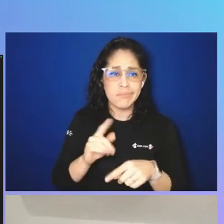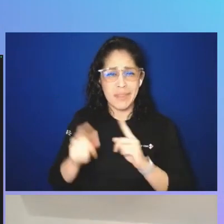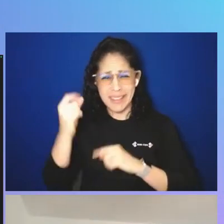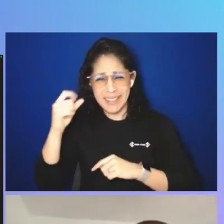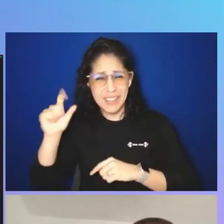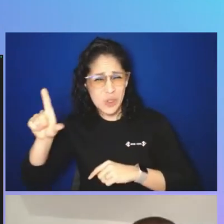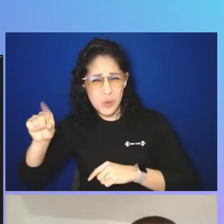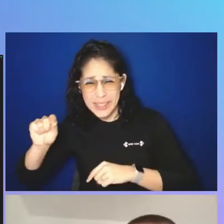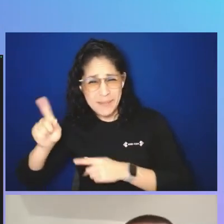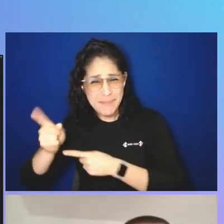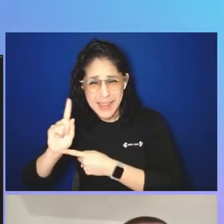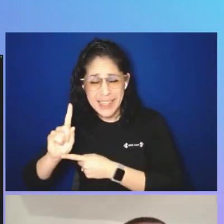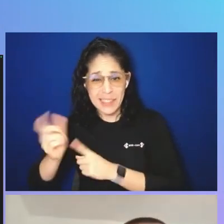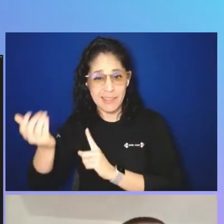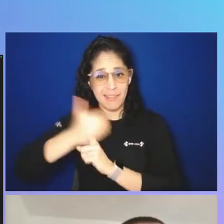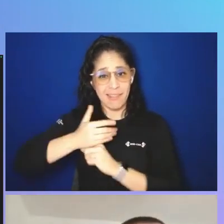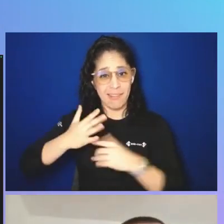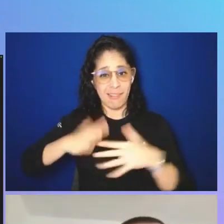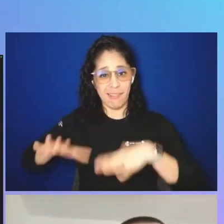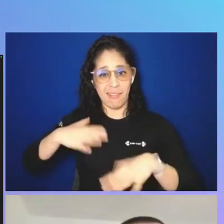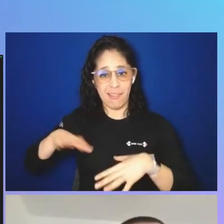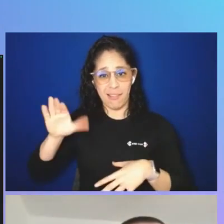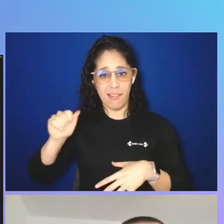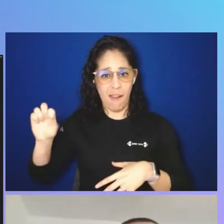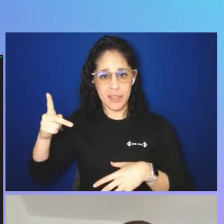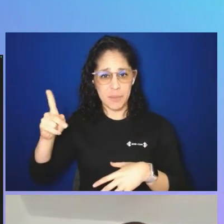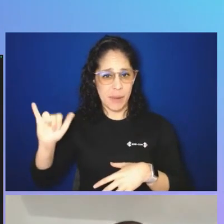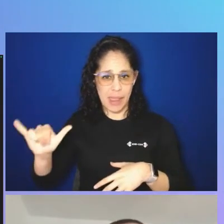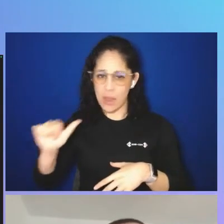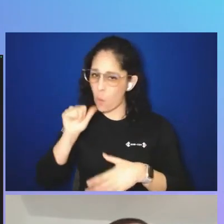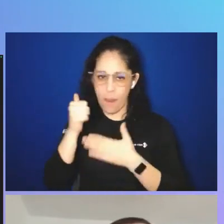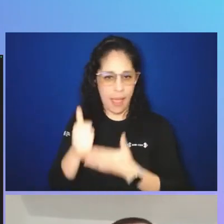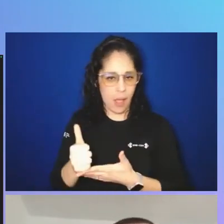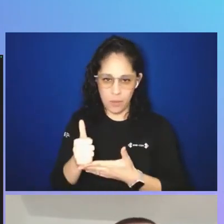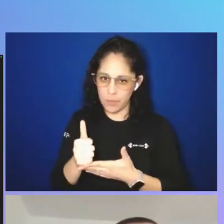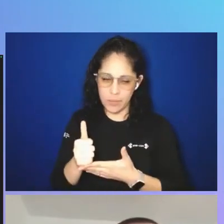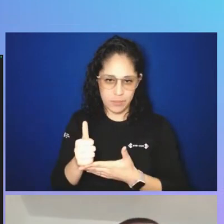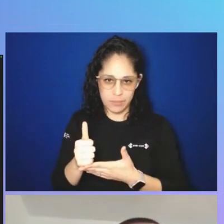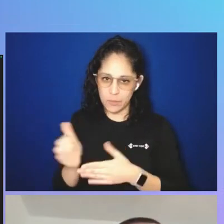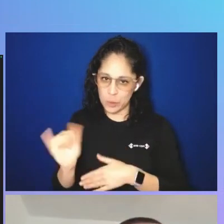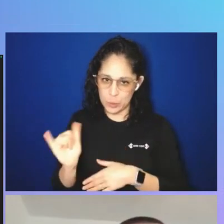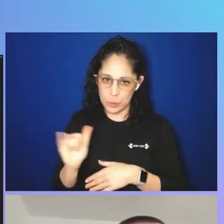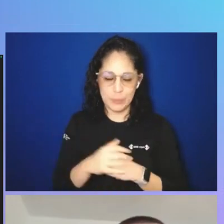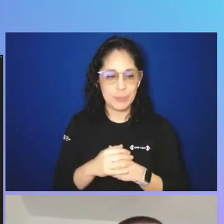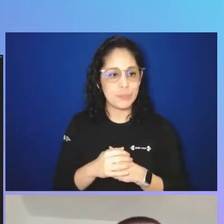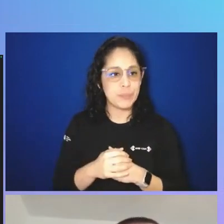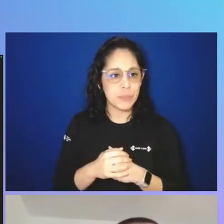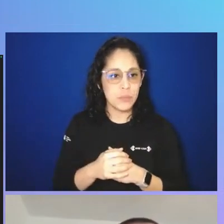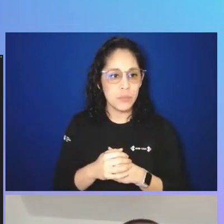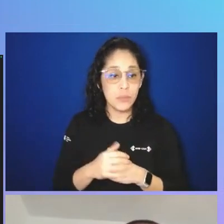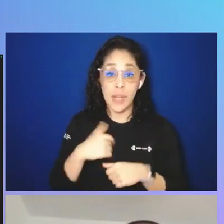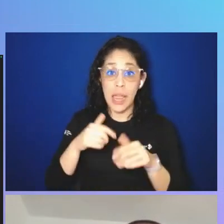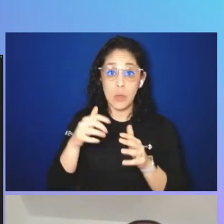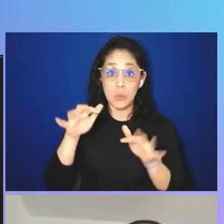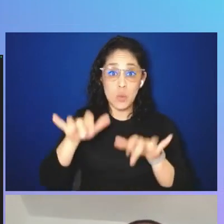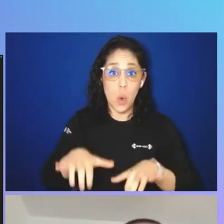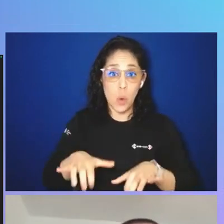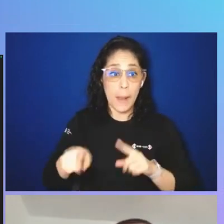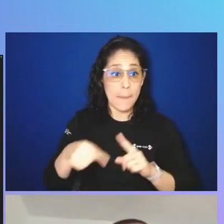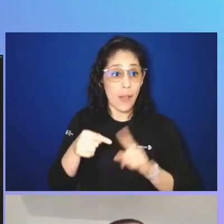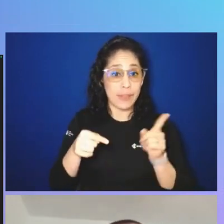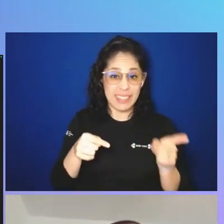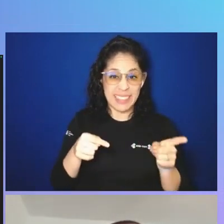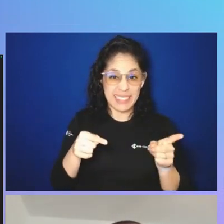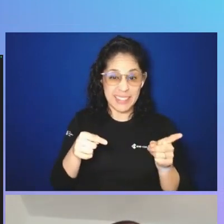to precipitate any kind of epiphany. I actually wrote about this a while ago, a few years back now, actually,